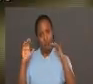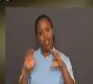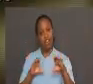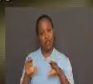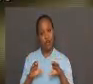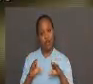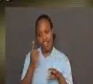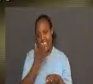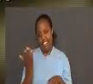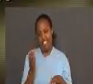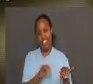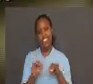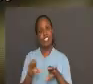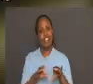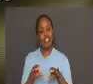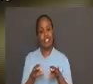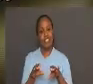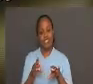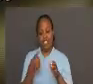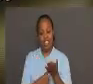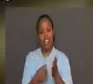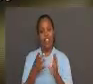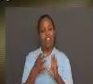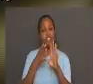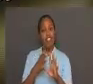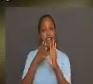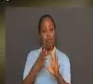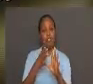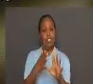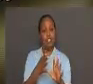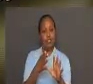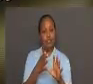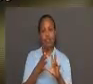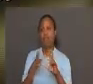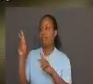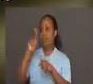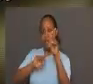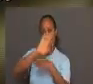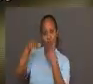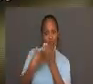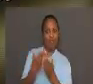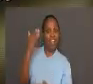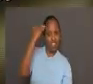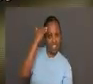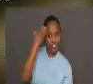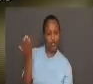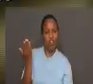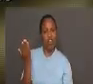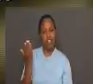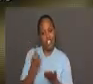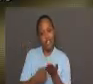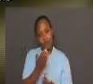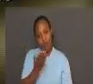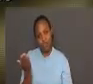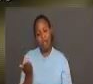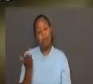They hope that in doing so, the demonstration will raise public awareness of the